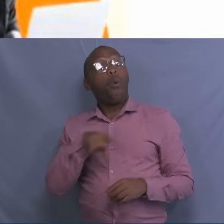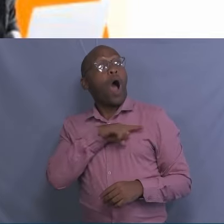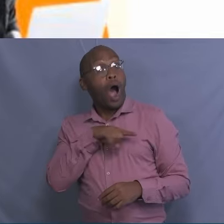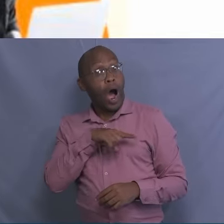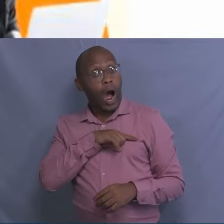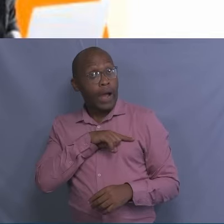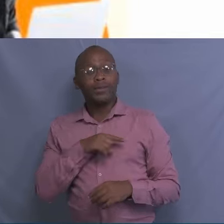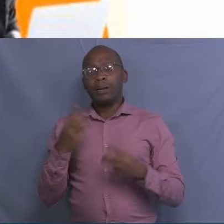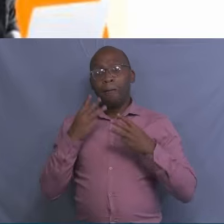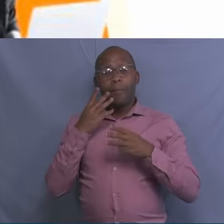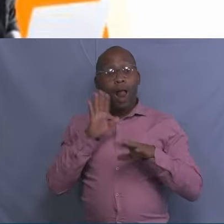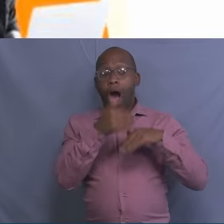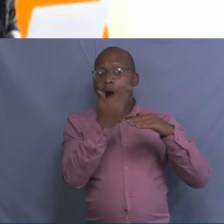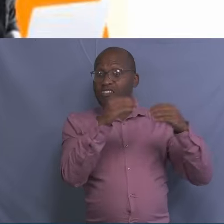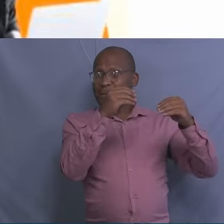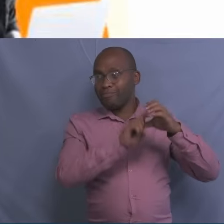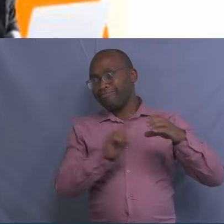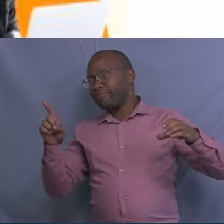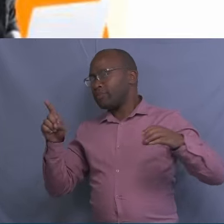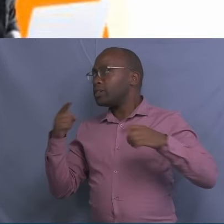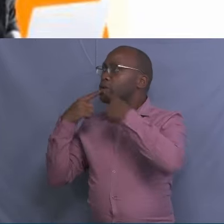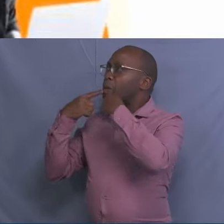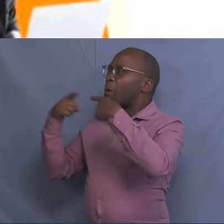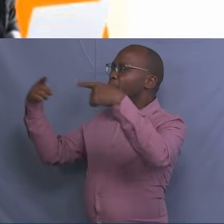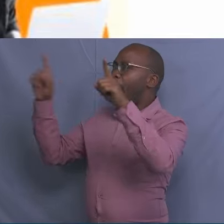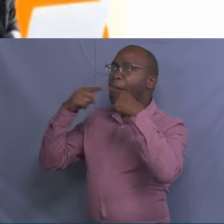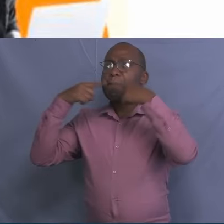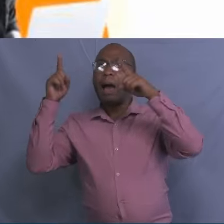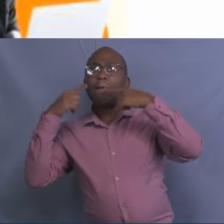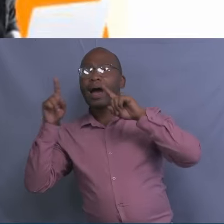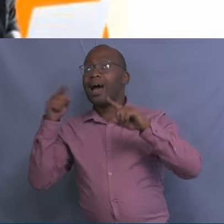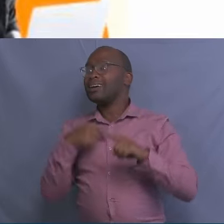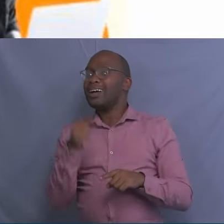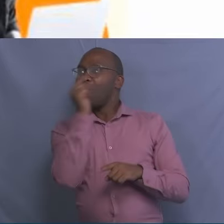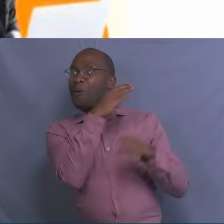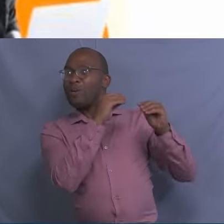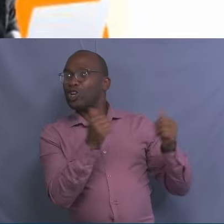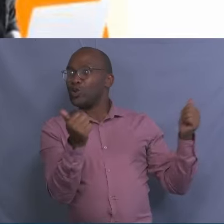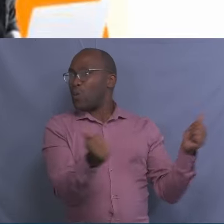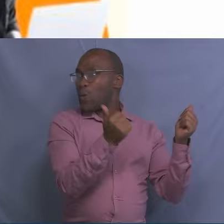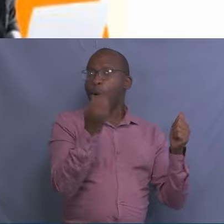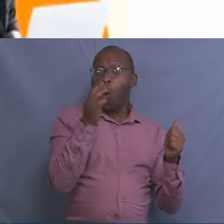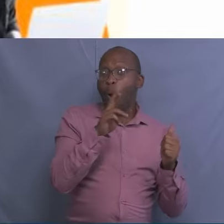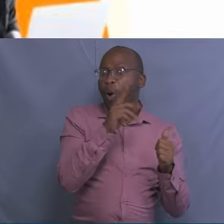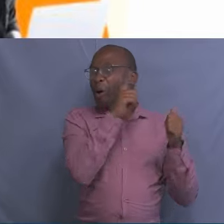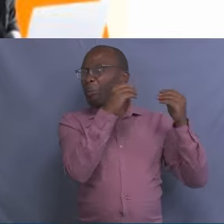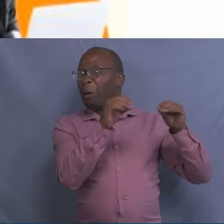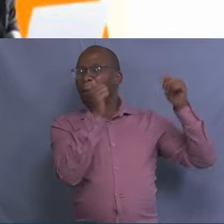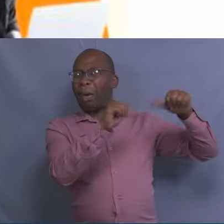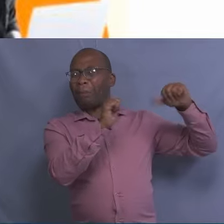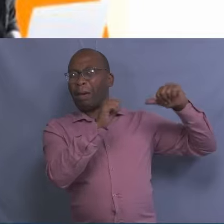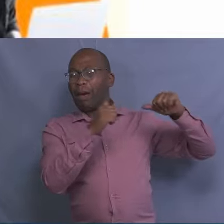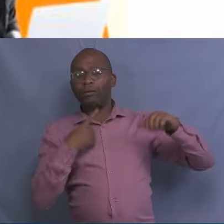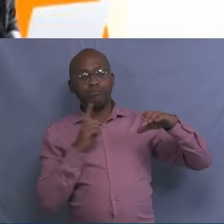How we treat our customers or how we interact with our customers says a lot about who we are as a business and our values that